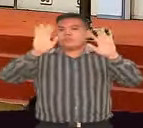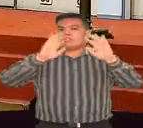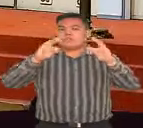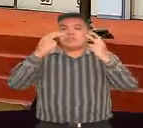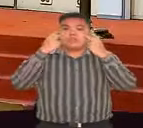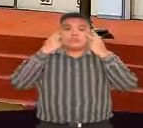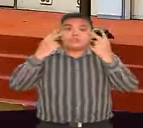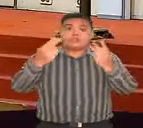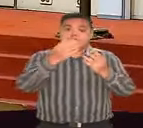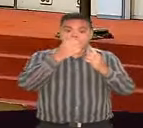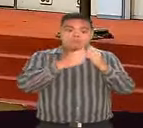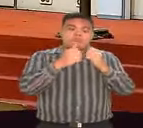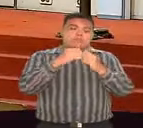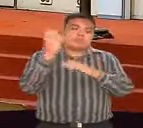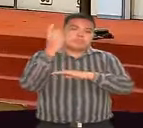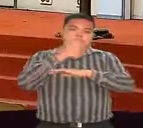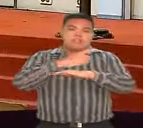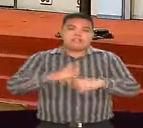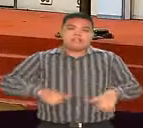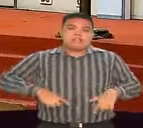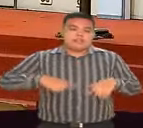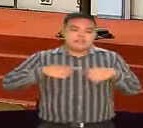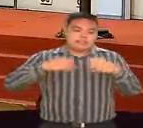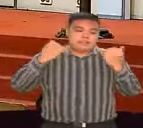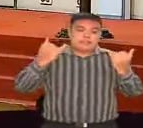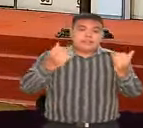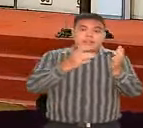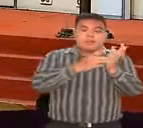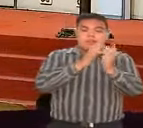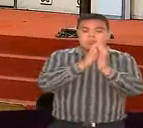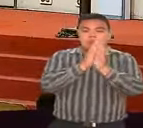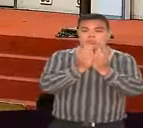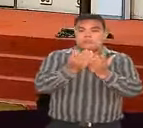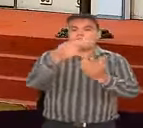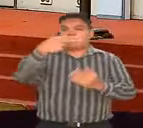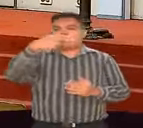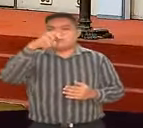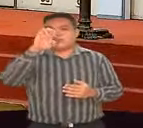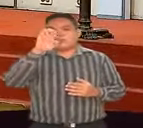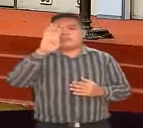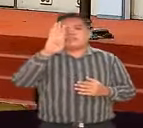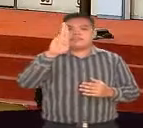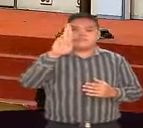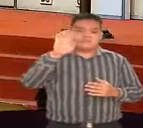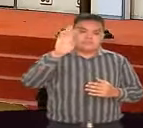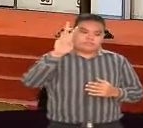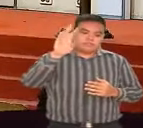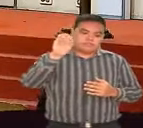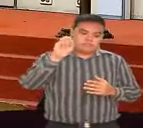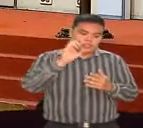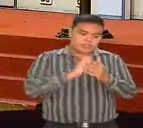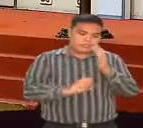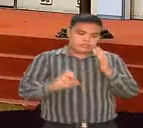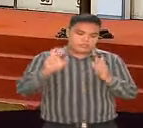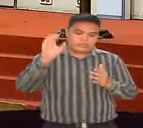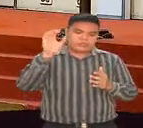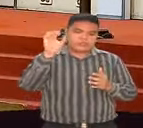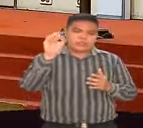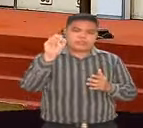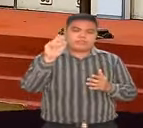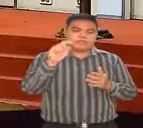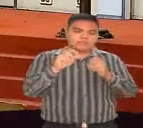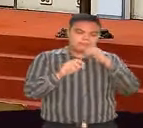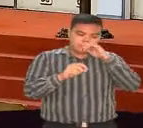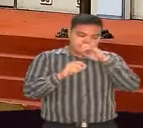our everyday life. Open your Bibles, please, the book of Hebrews, chapter 11. Hebrews, chapter number 11. We will